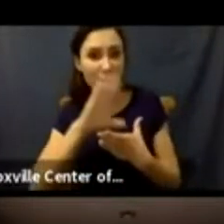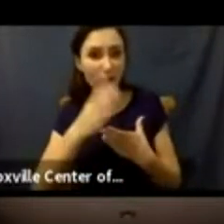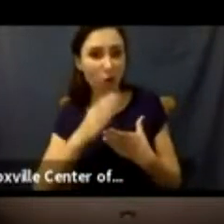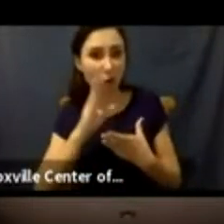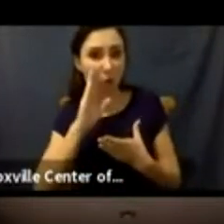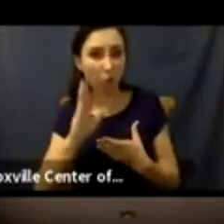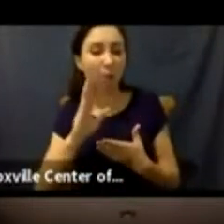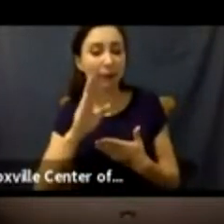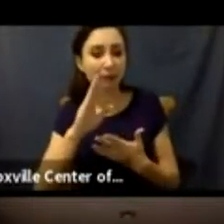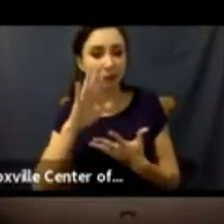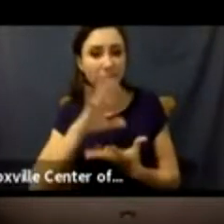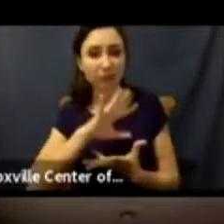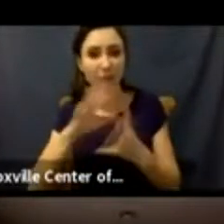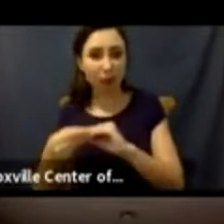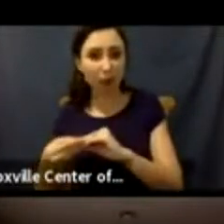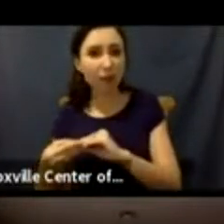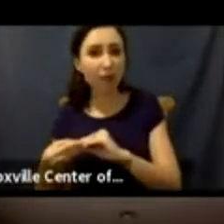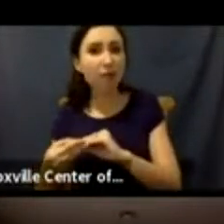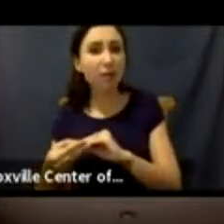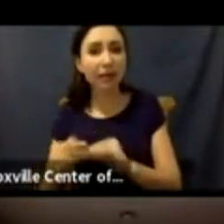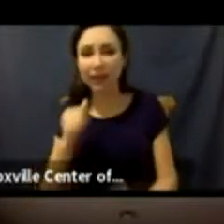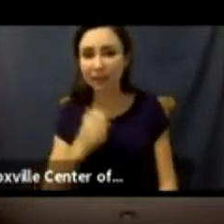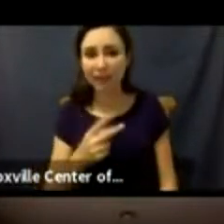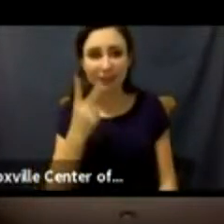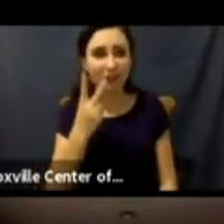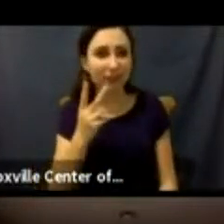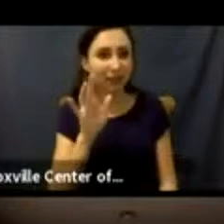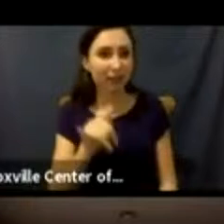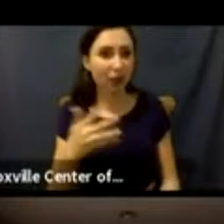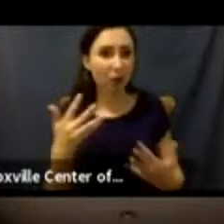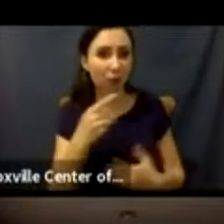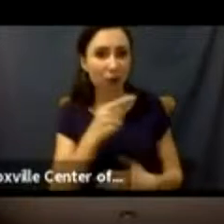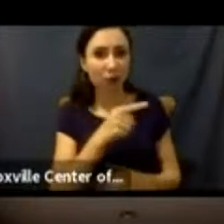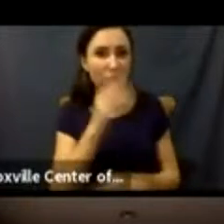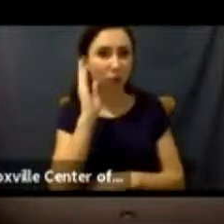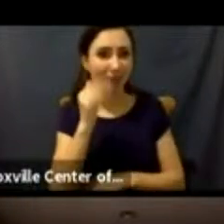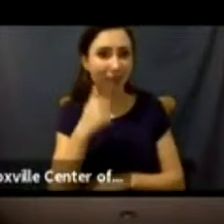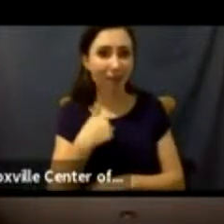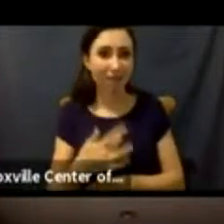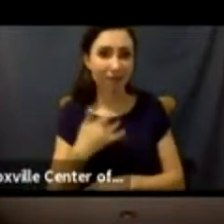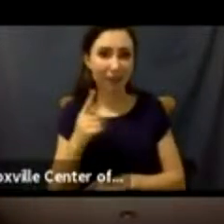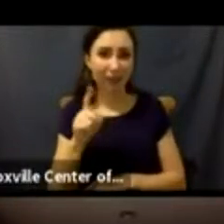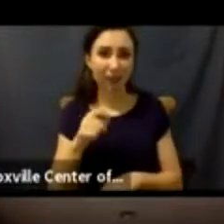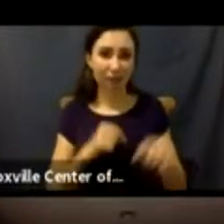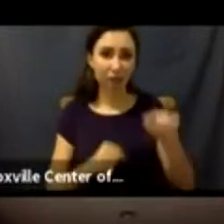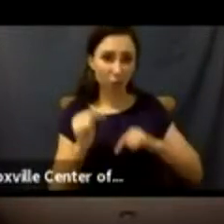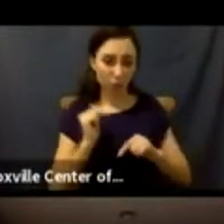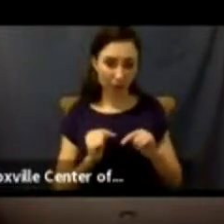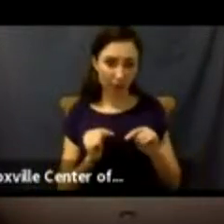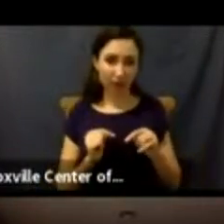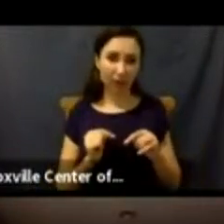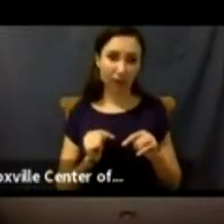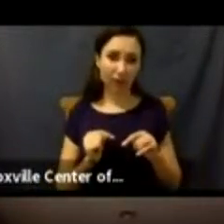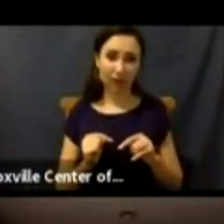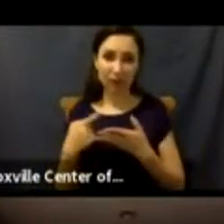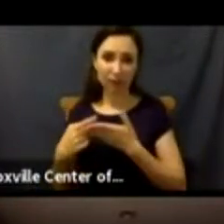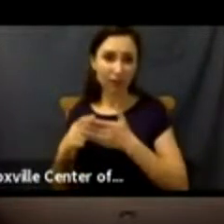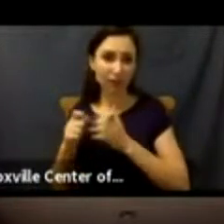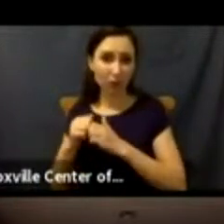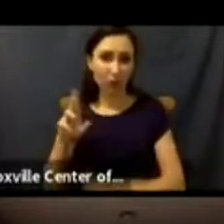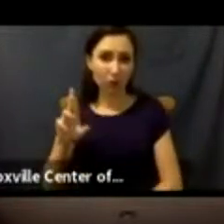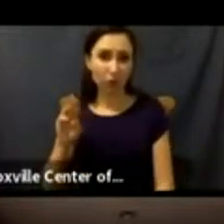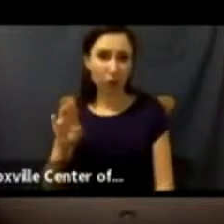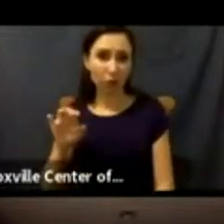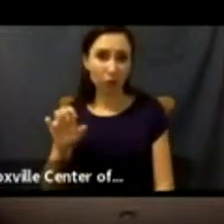see that in what we presented tonight. So I feel like I need to go back and talk to Roberta and just